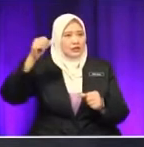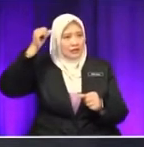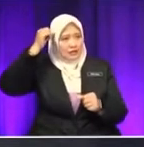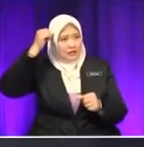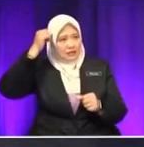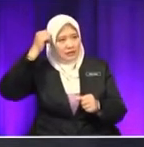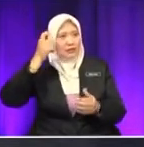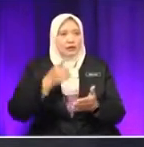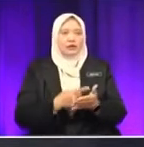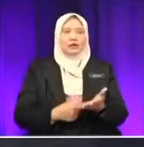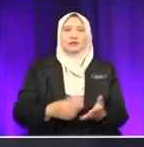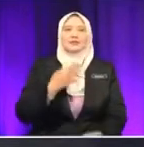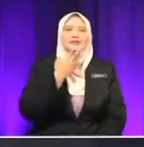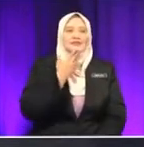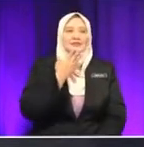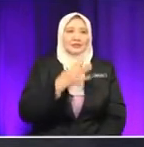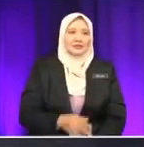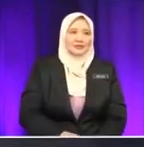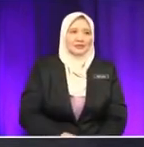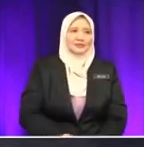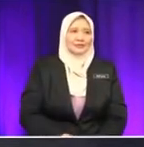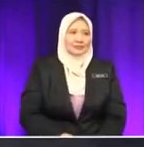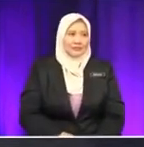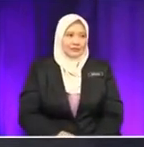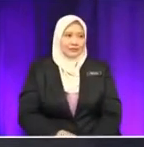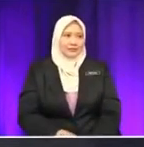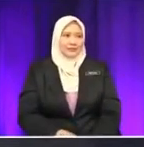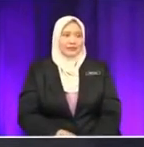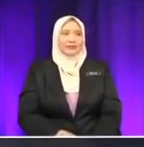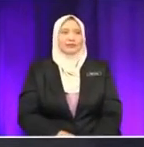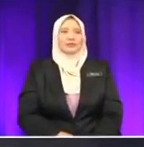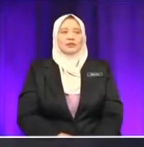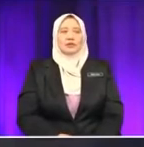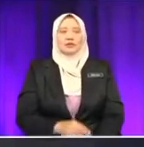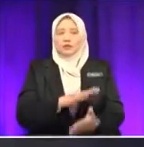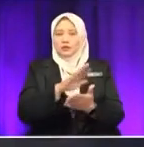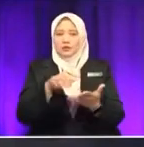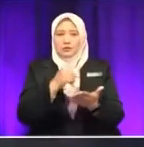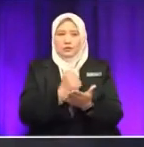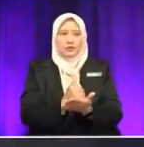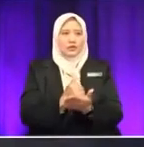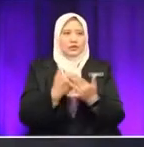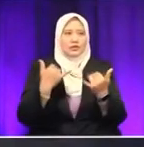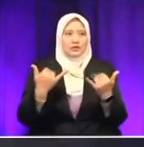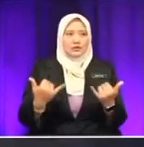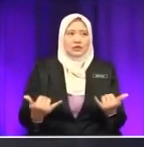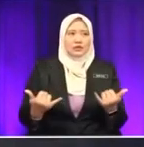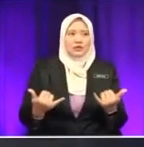the questions that you're going to be answering according to the time that you have. All right, pupils at home and everyone,